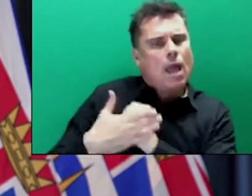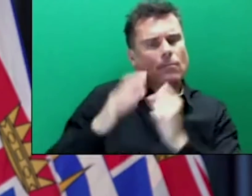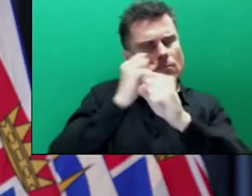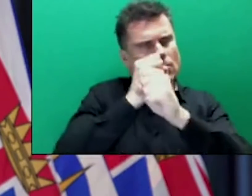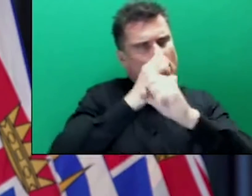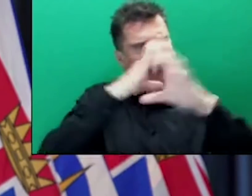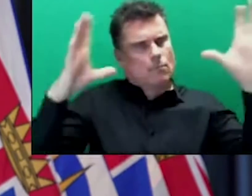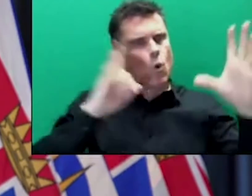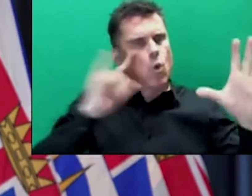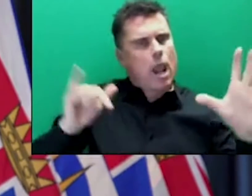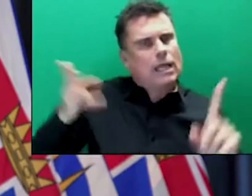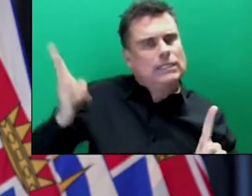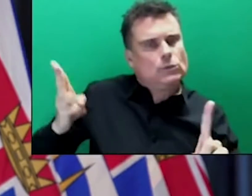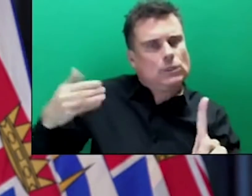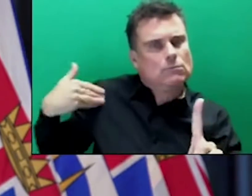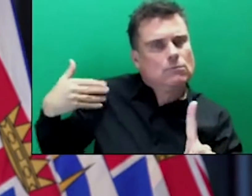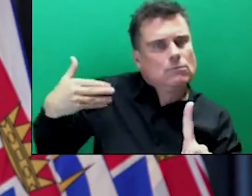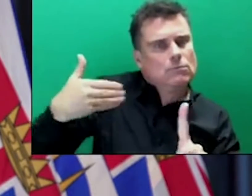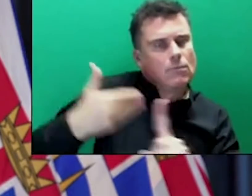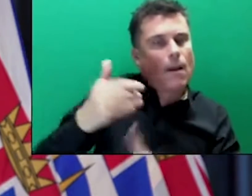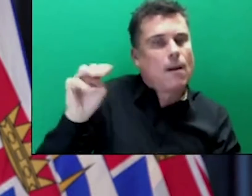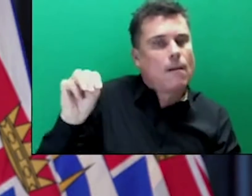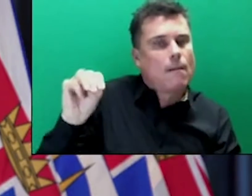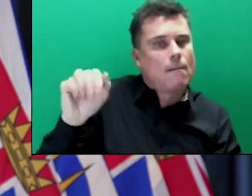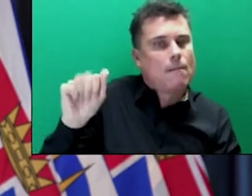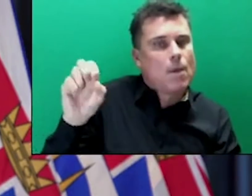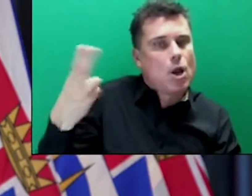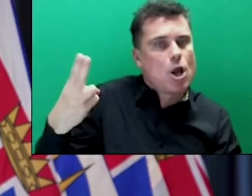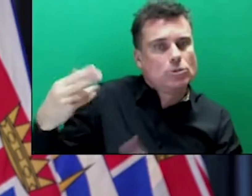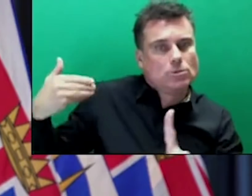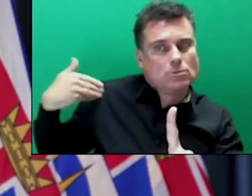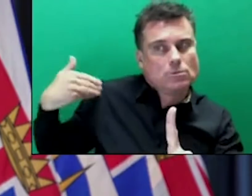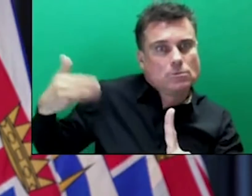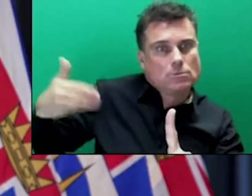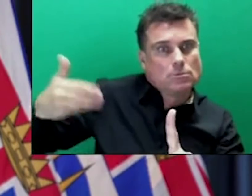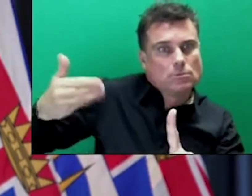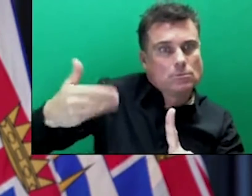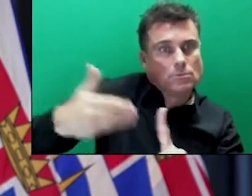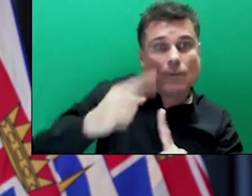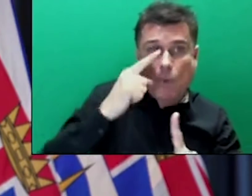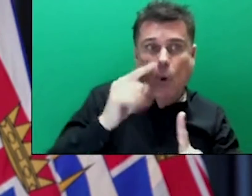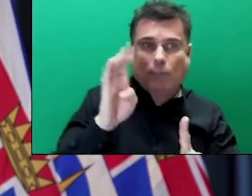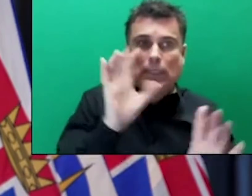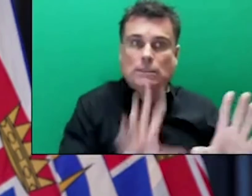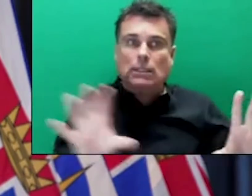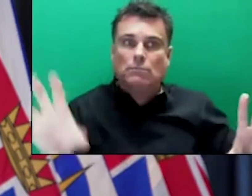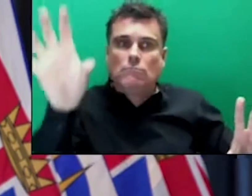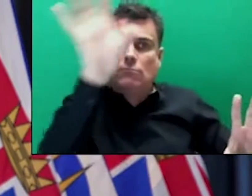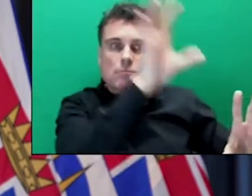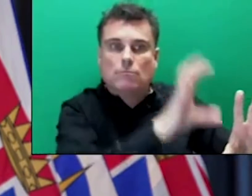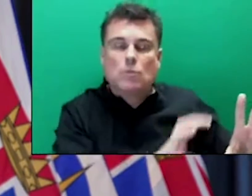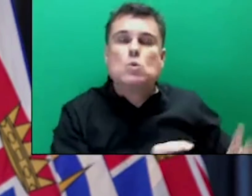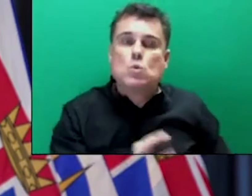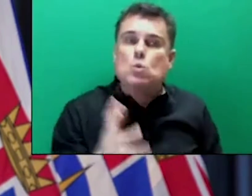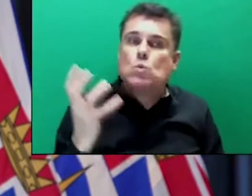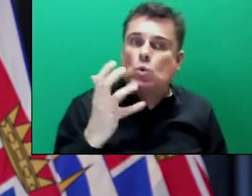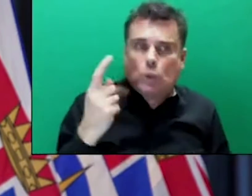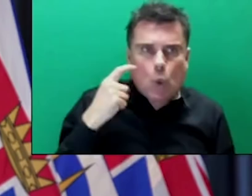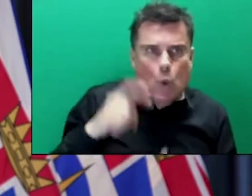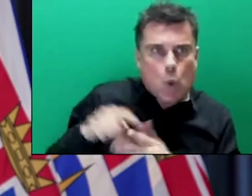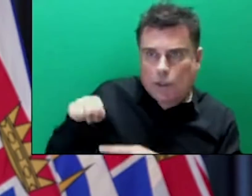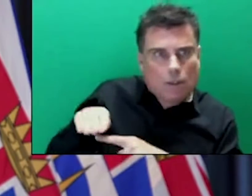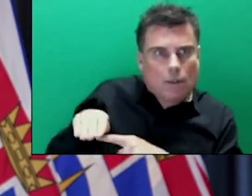can see, has been steep across the province, but most pronounced in the Fraser Health and Vancouver Health